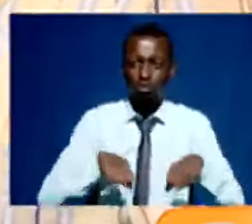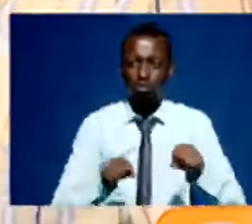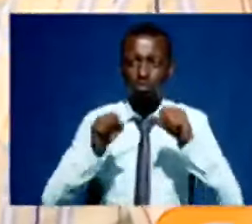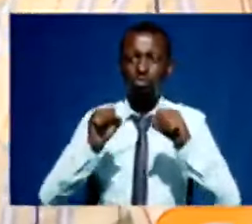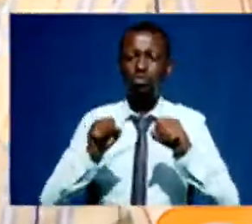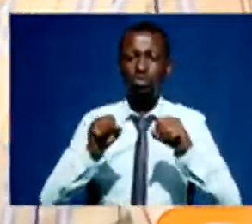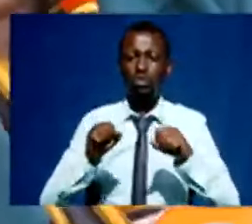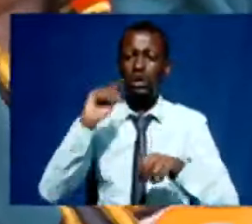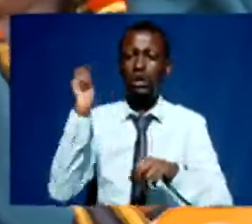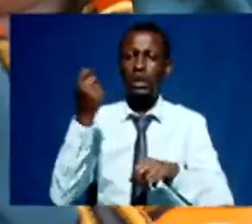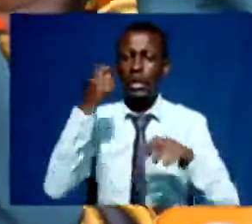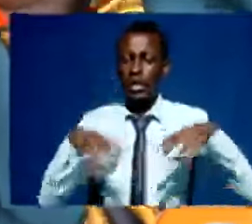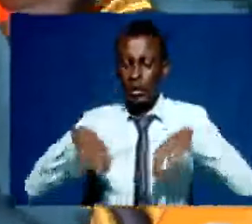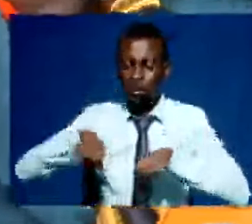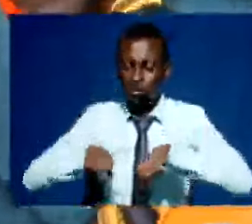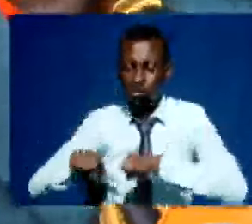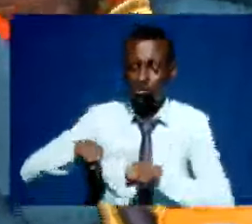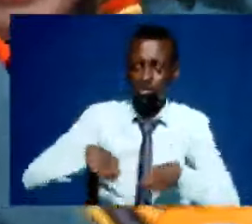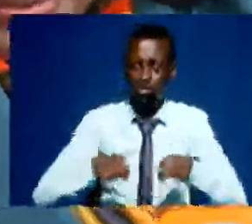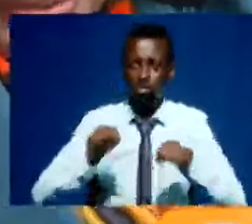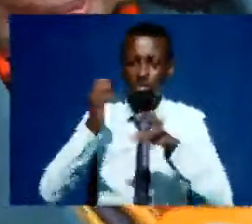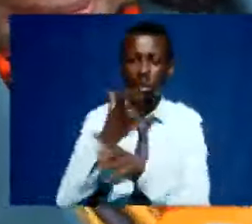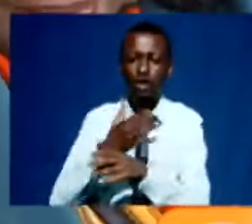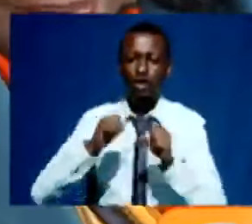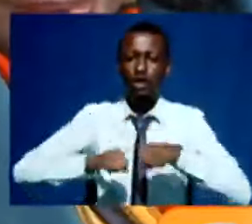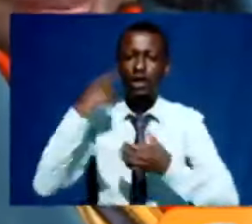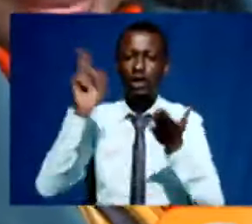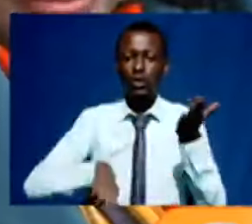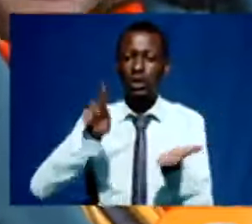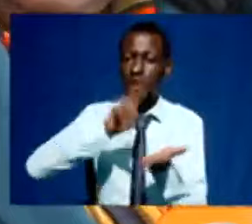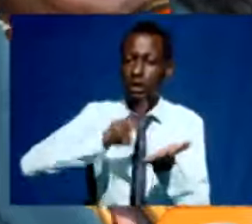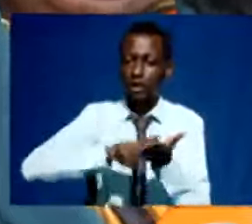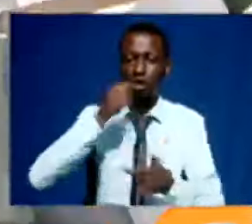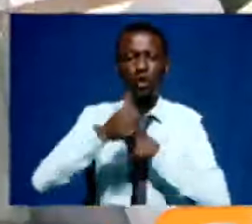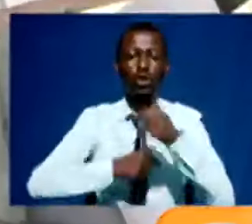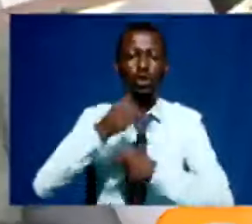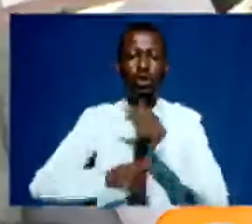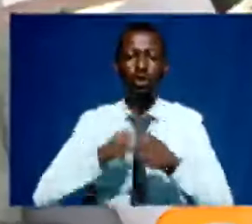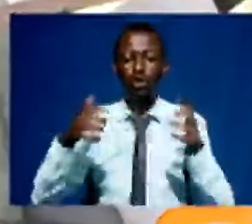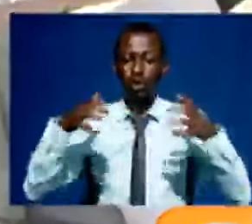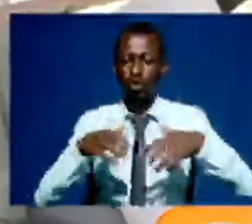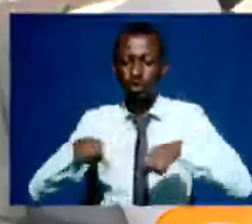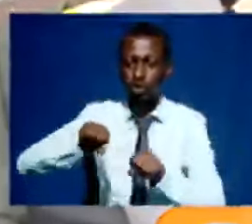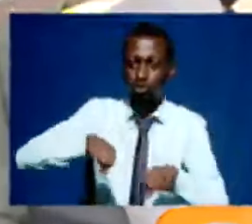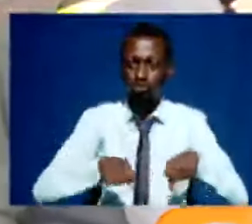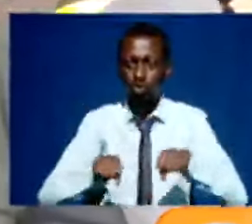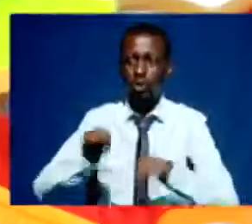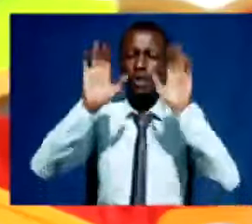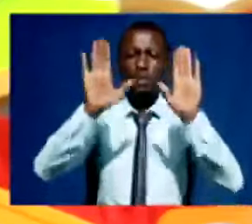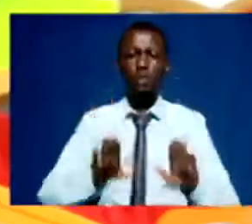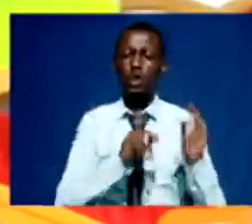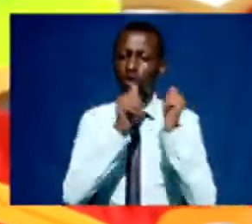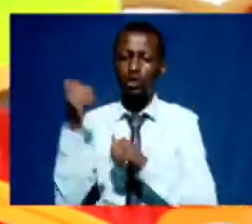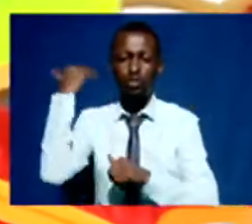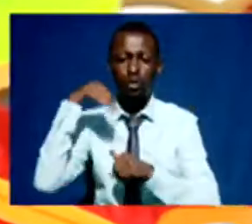Kevin Mubadi, on the other hand, assured that registration of Bodaboda riders will be crucial so as to scrutinize the